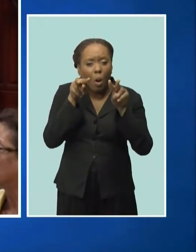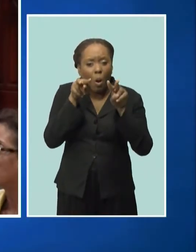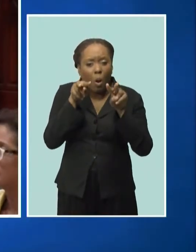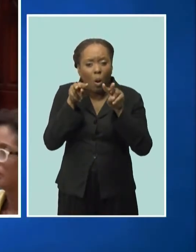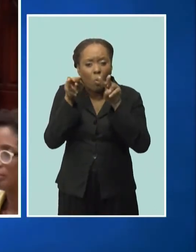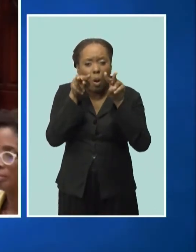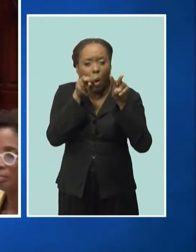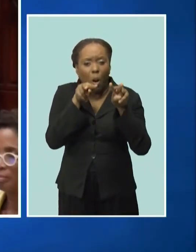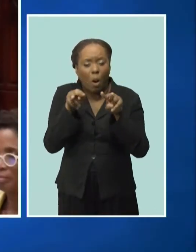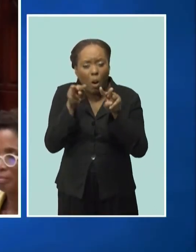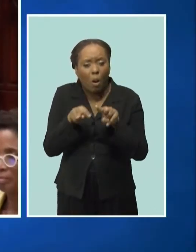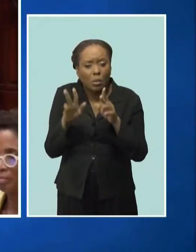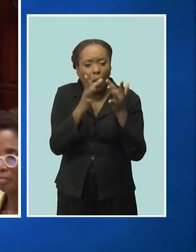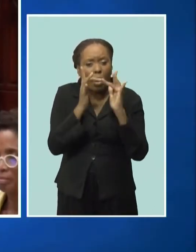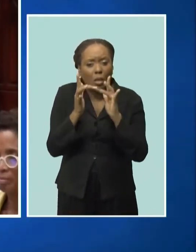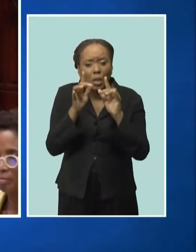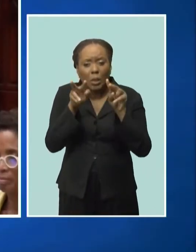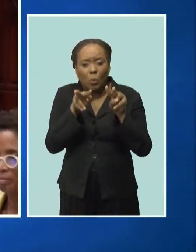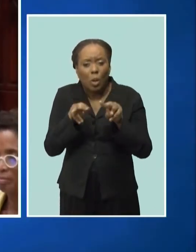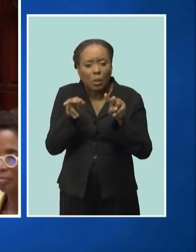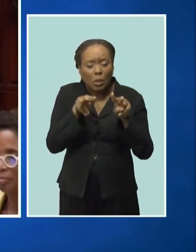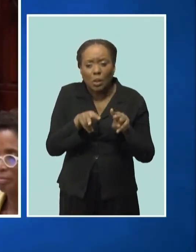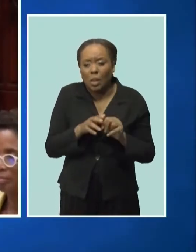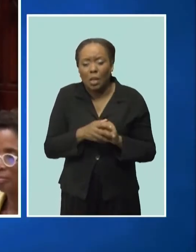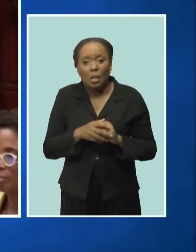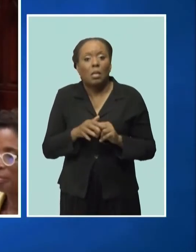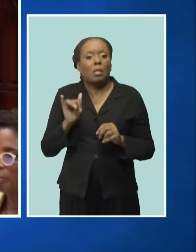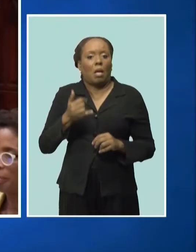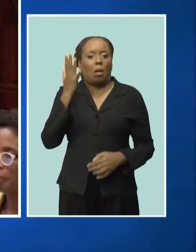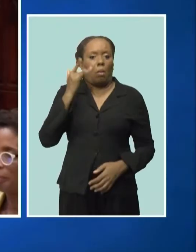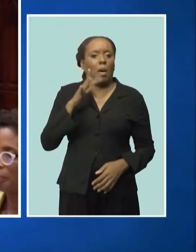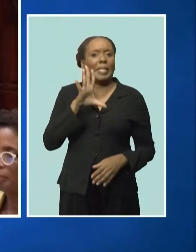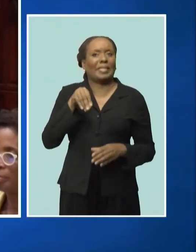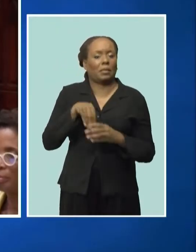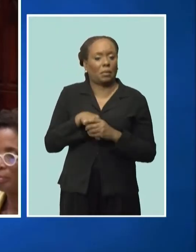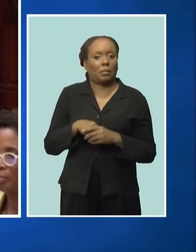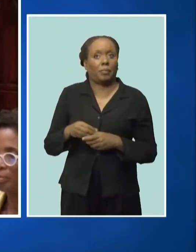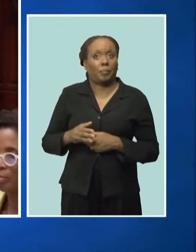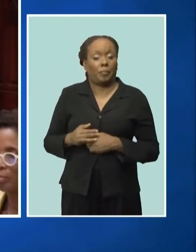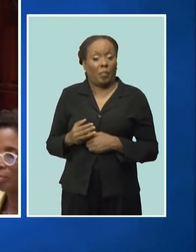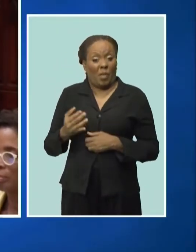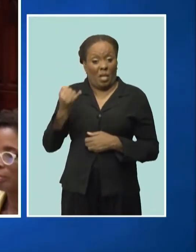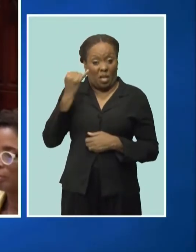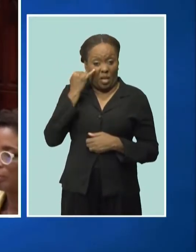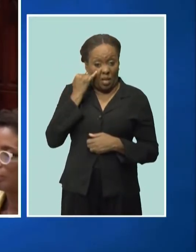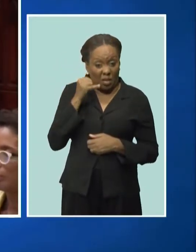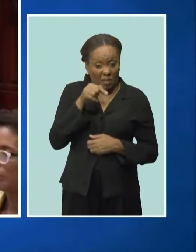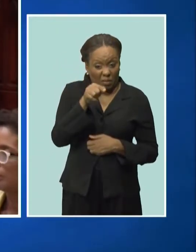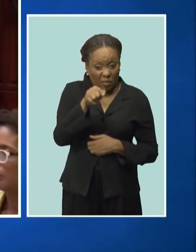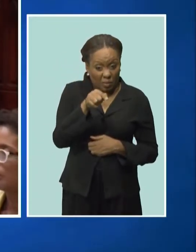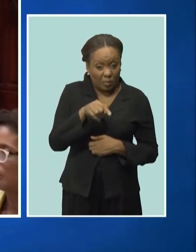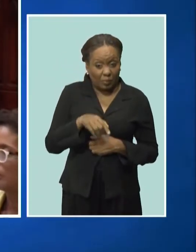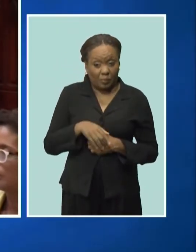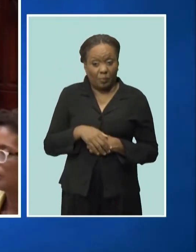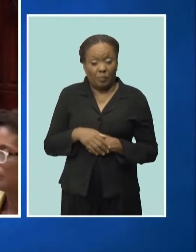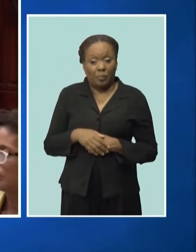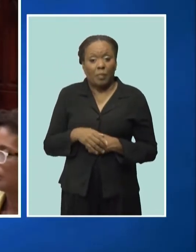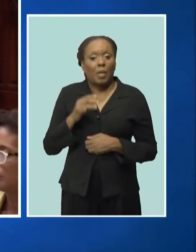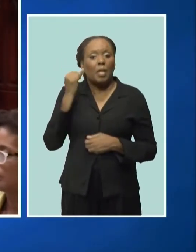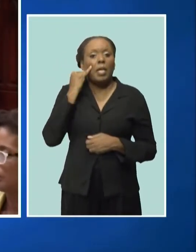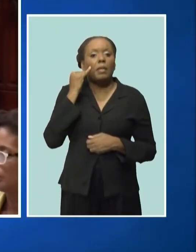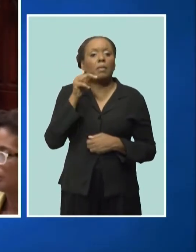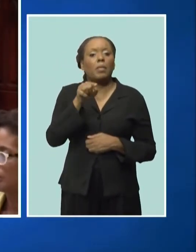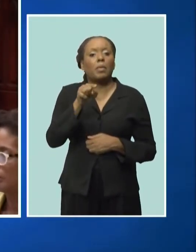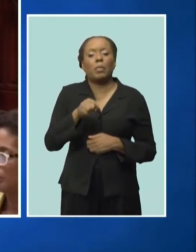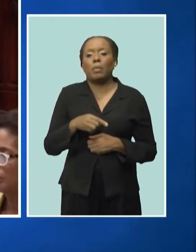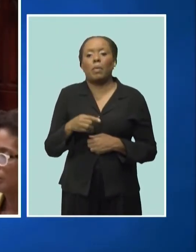transfer. So that is why these people are included. If you have to go into somebody's phone, if you're fixing a phone,